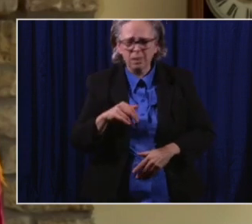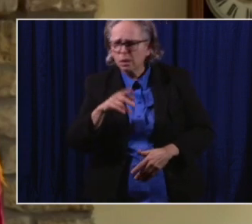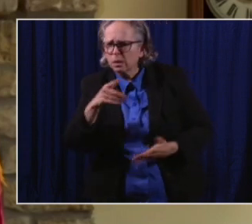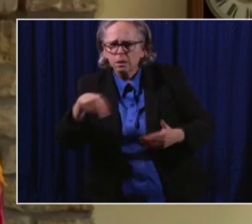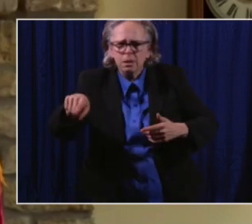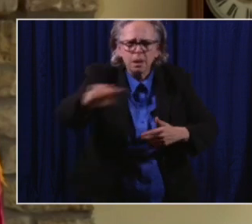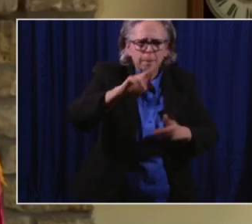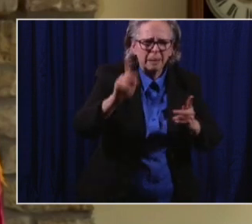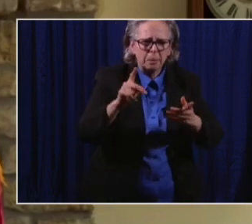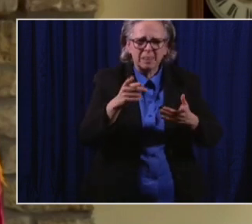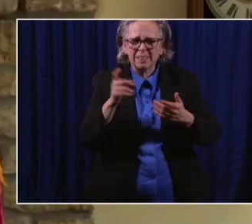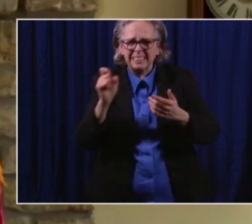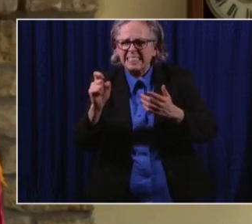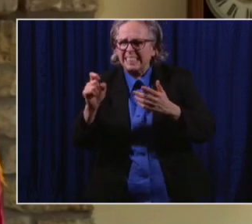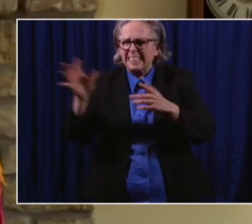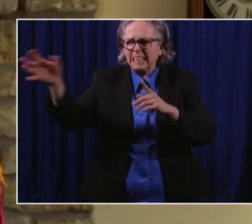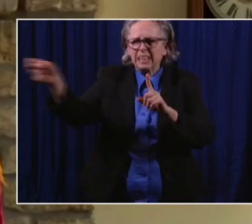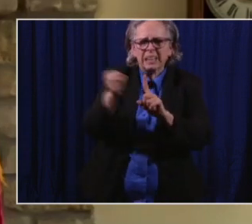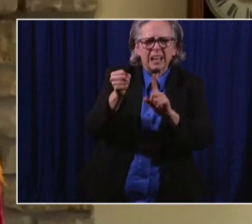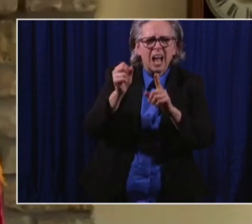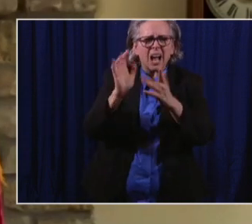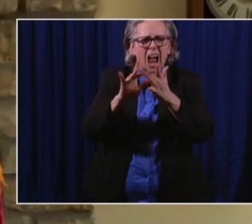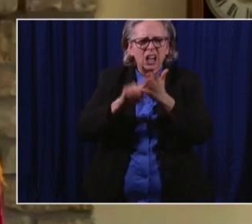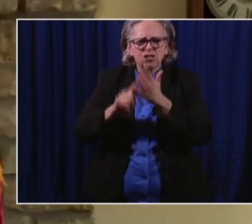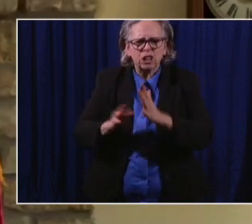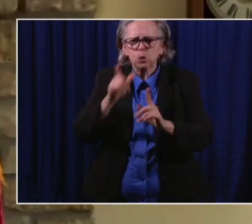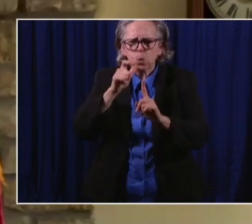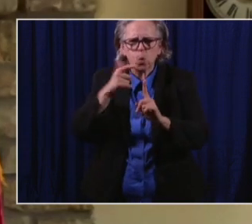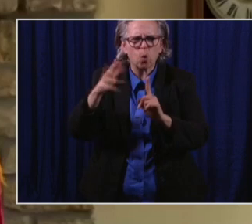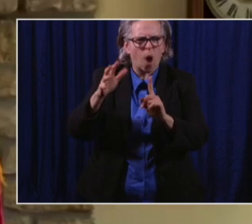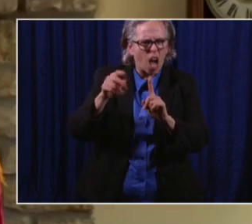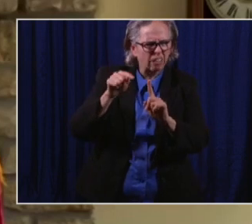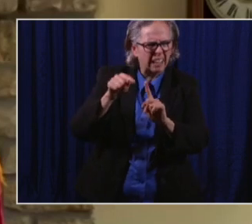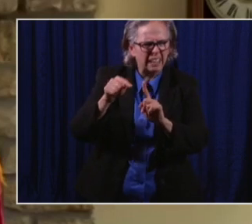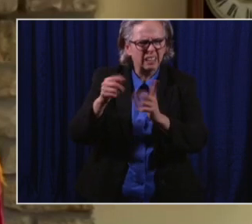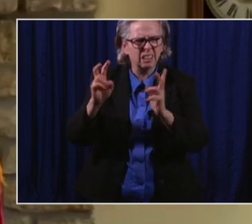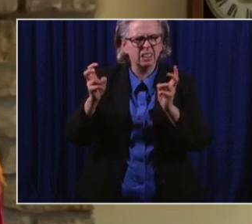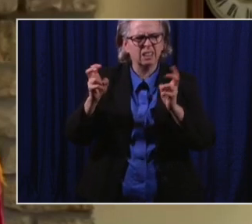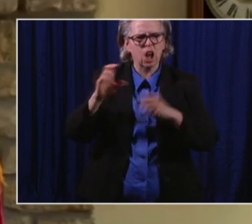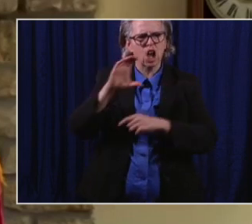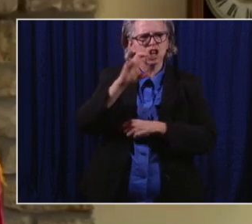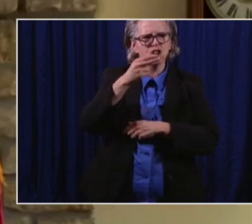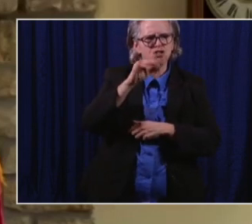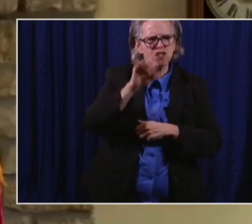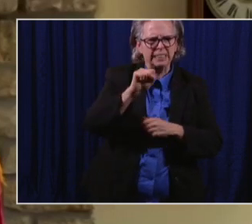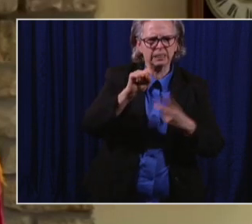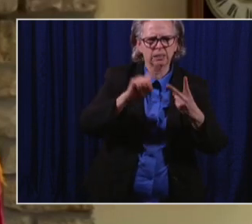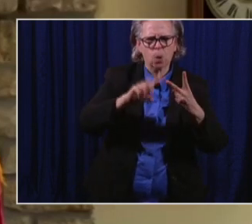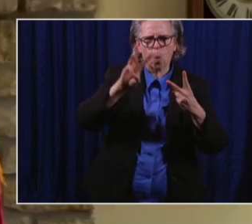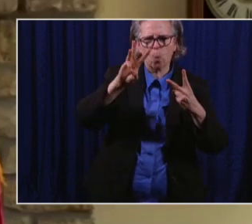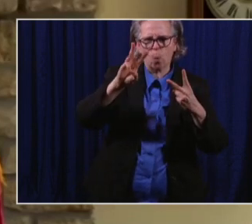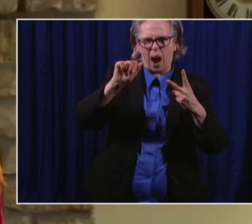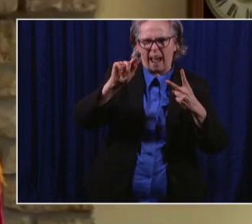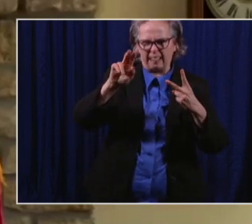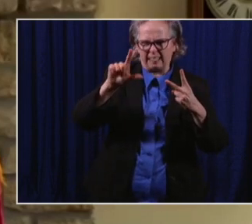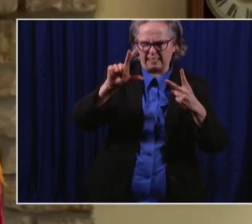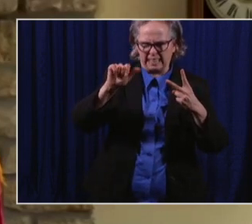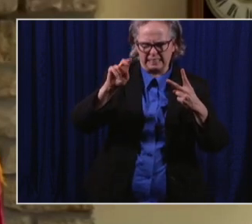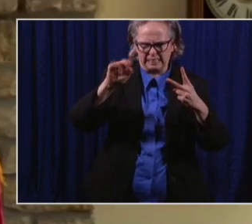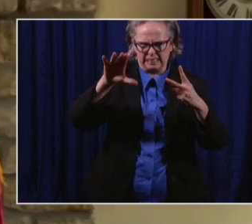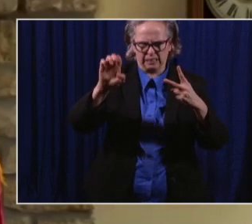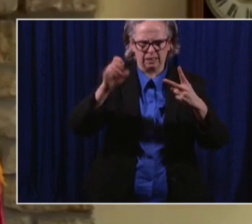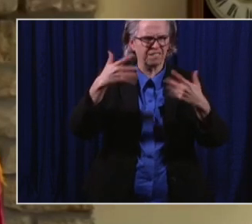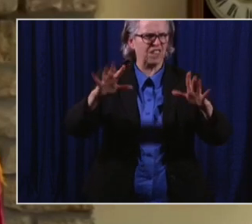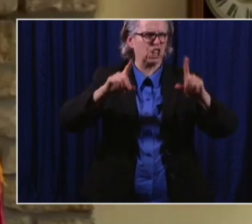would have been Mr. Wallace. And of course, we saw that he got a test later. So, as